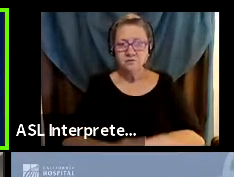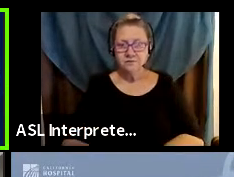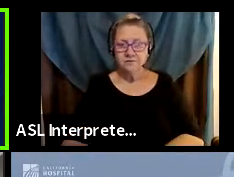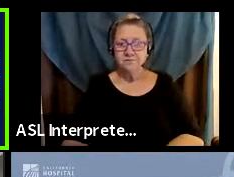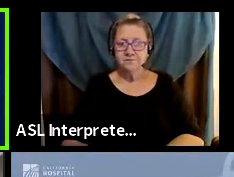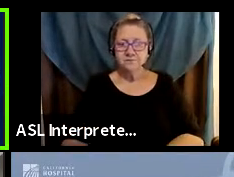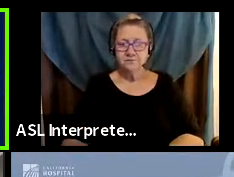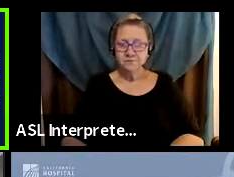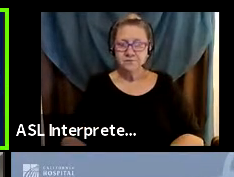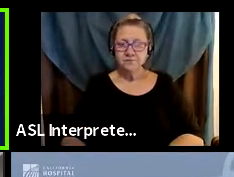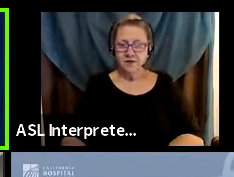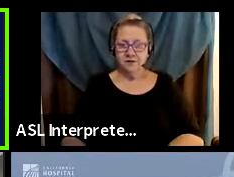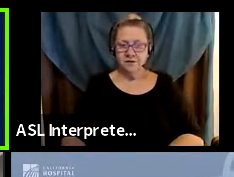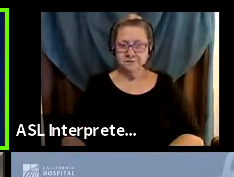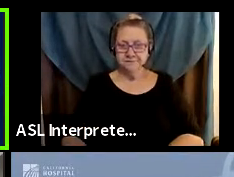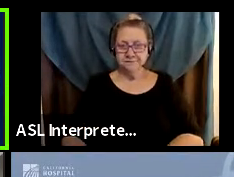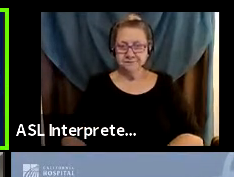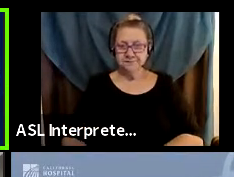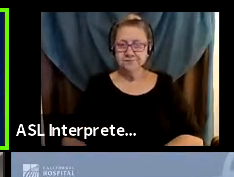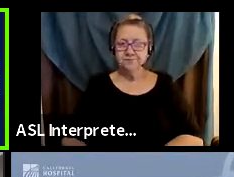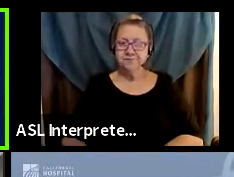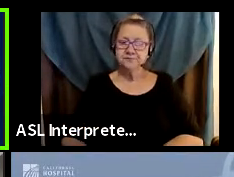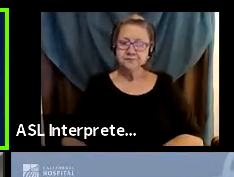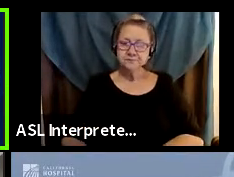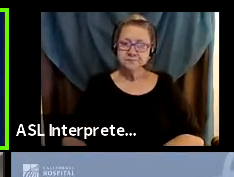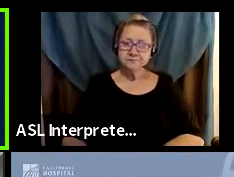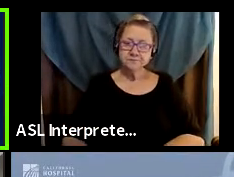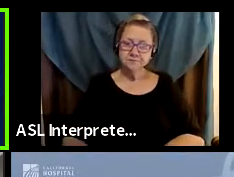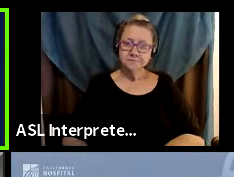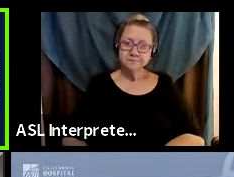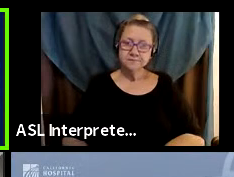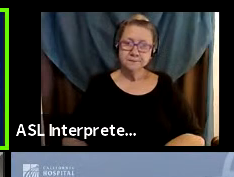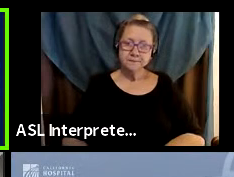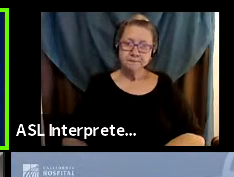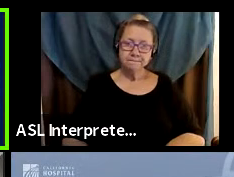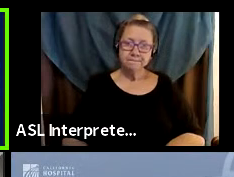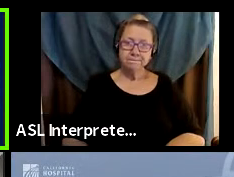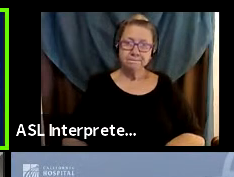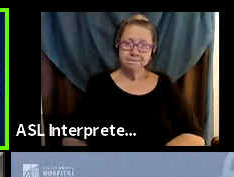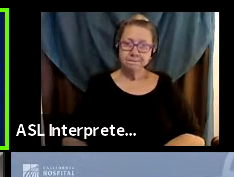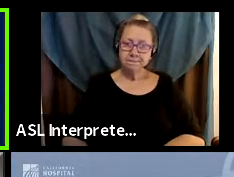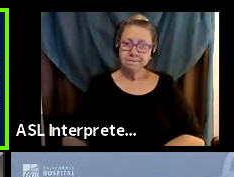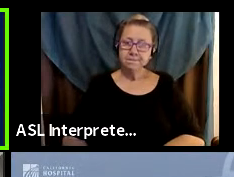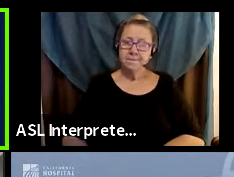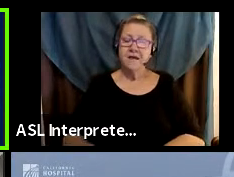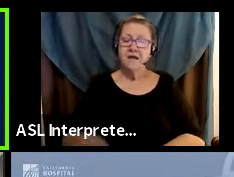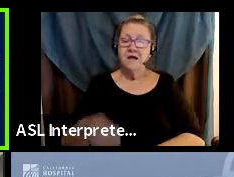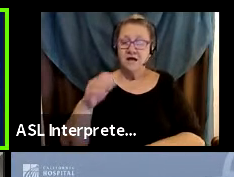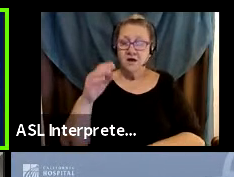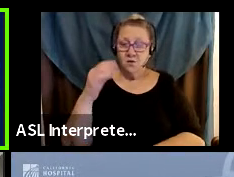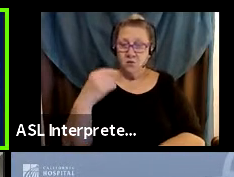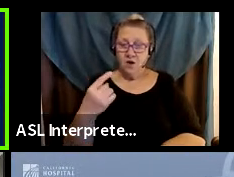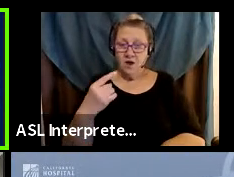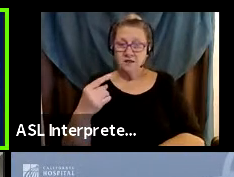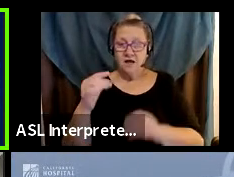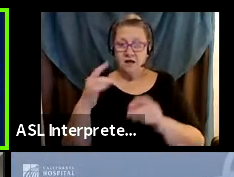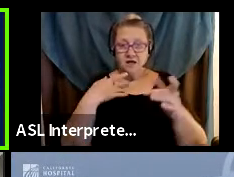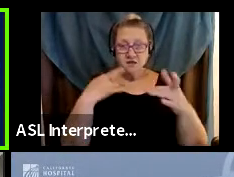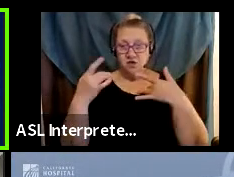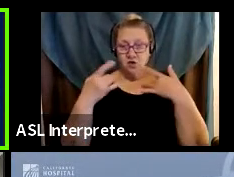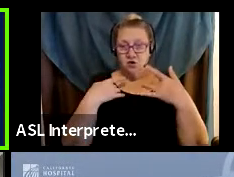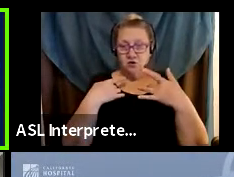an issue that actually some of my students have raised as an issue of concern, and that is